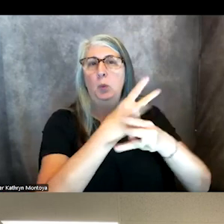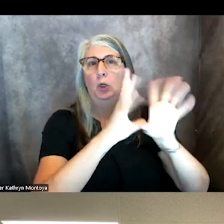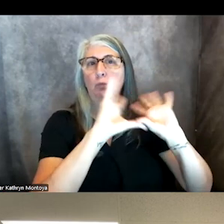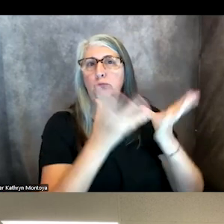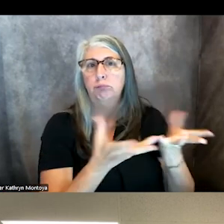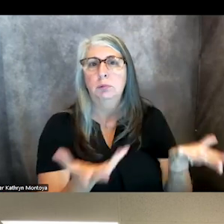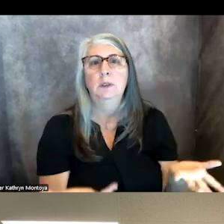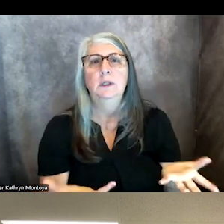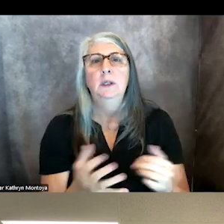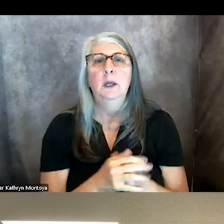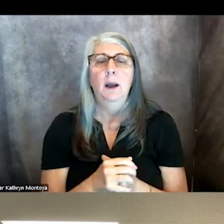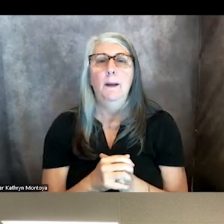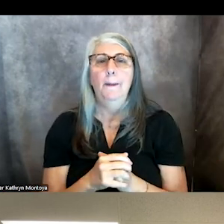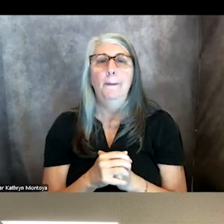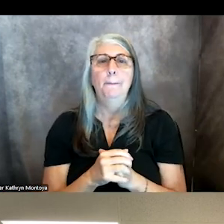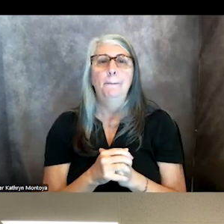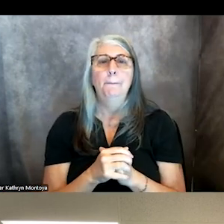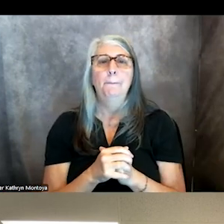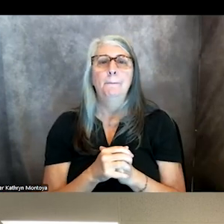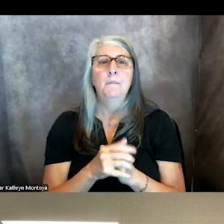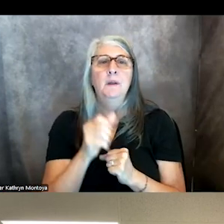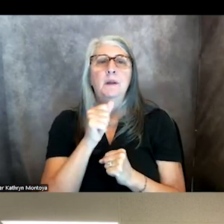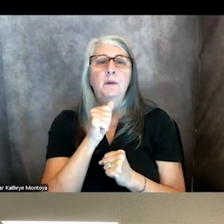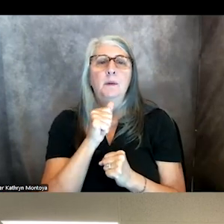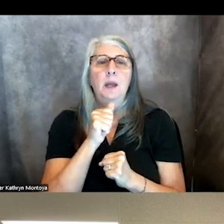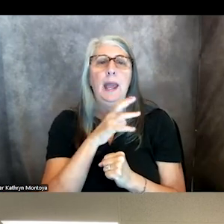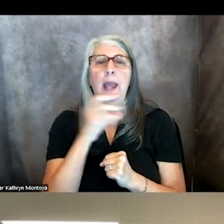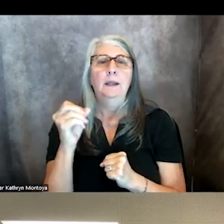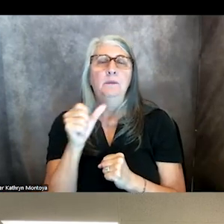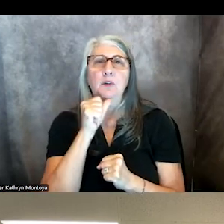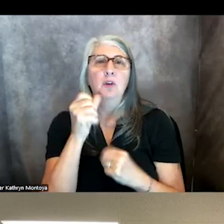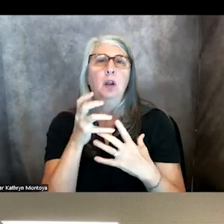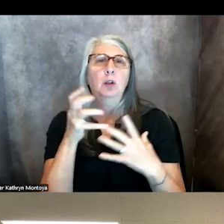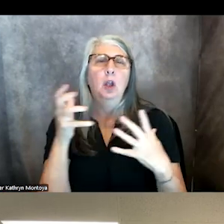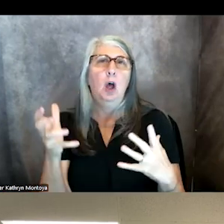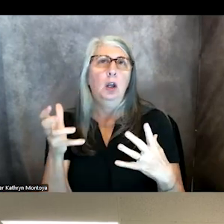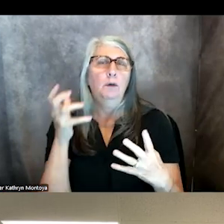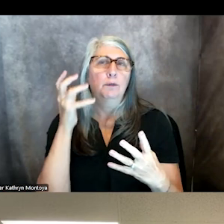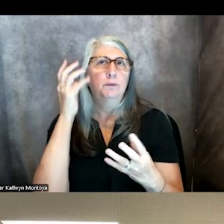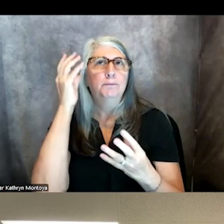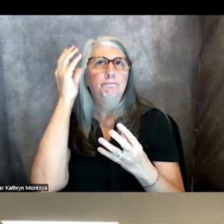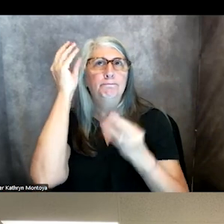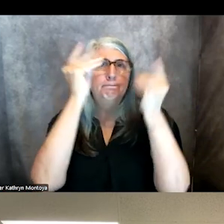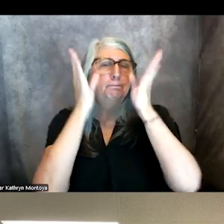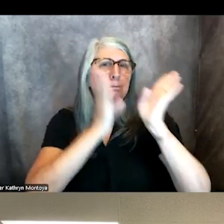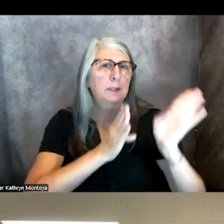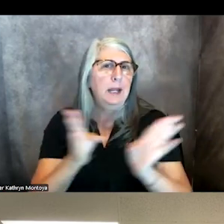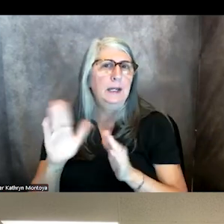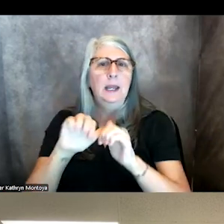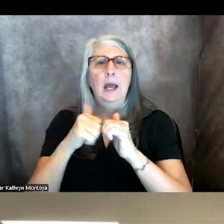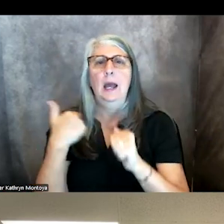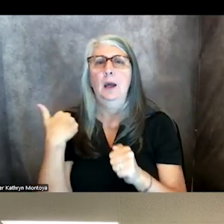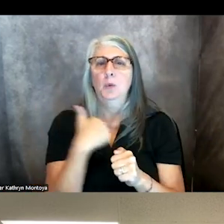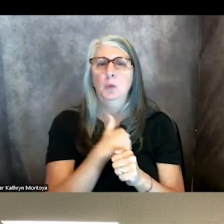not a whole lot of a forethought, if you will, that goes into how we act